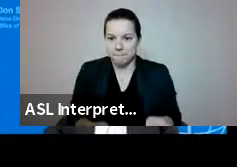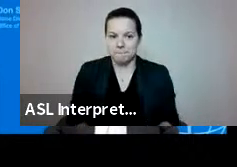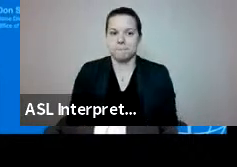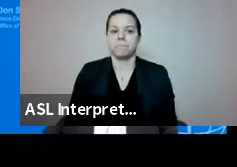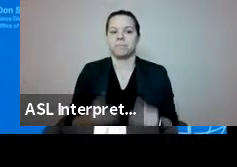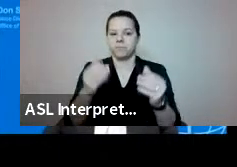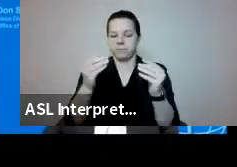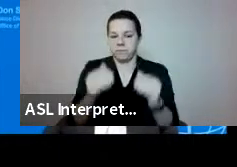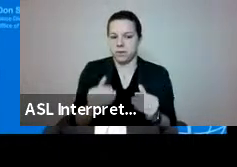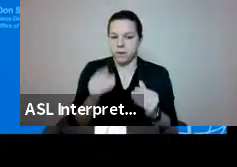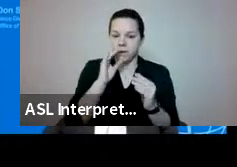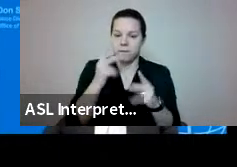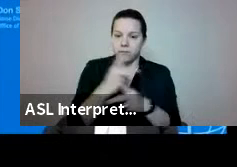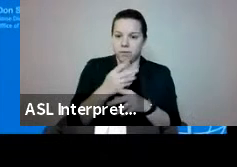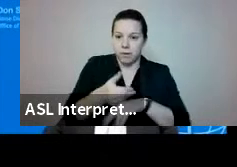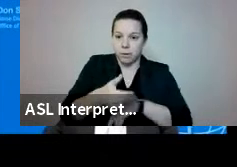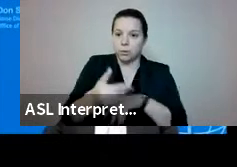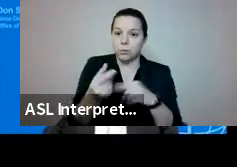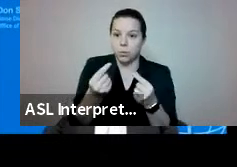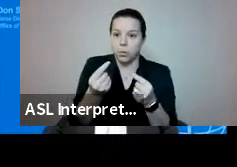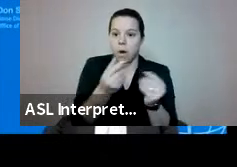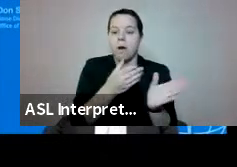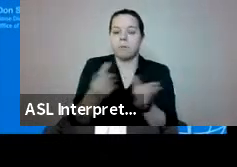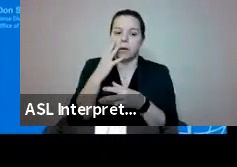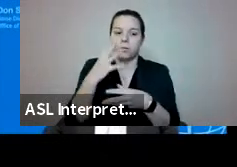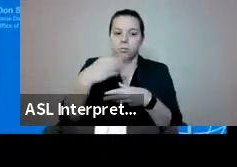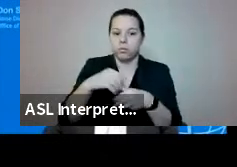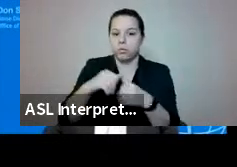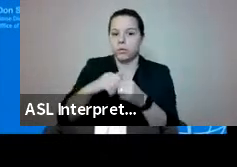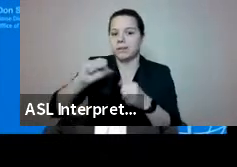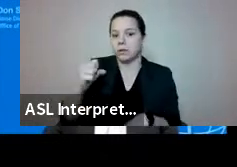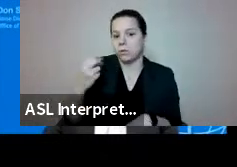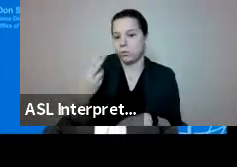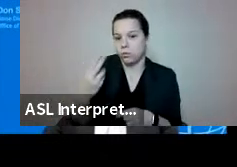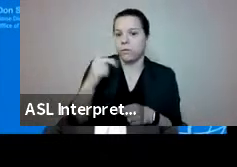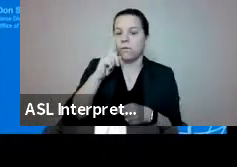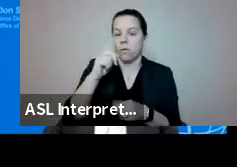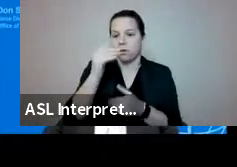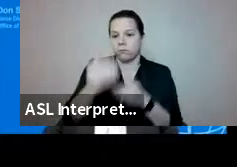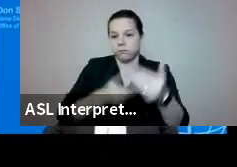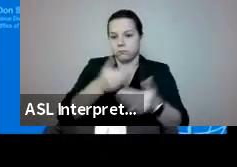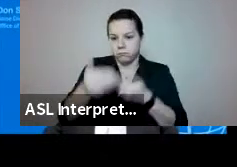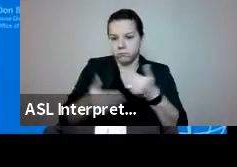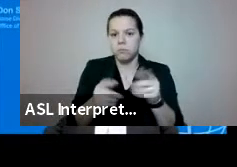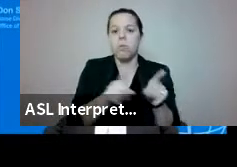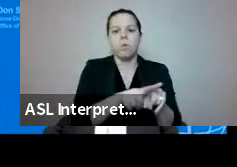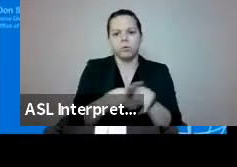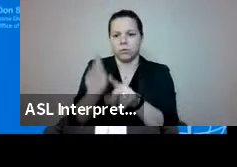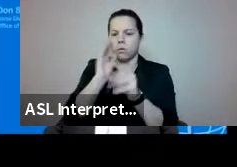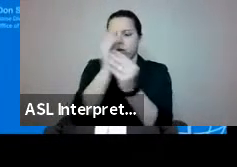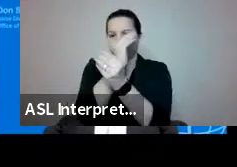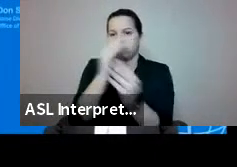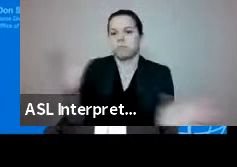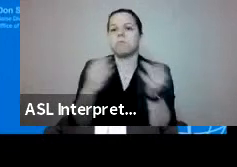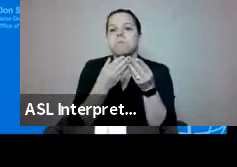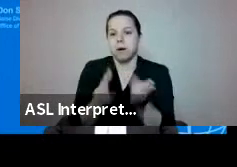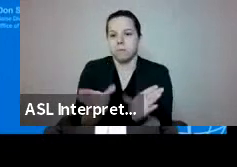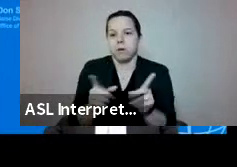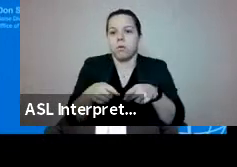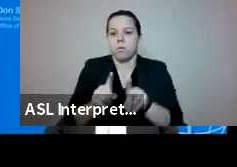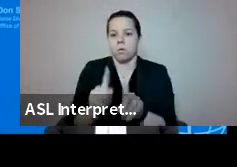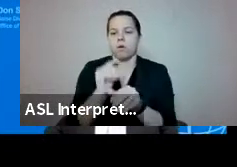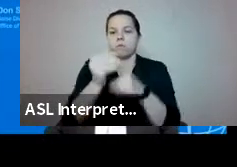the notice and plan to engage with stakeholders as we move forward. We also intend to keep the public and stakeholders up to date as we make